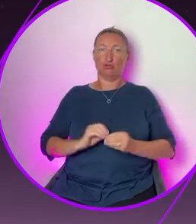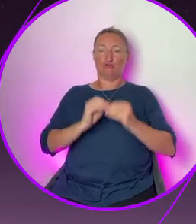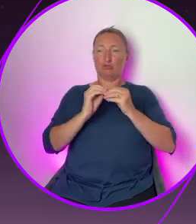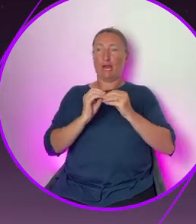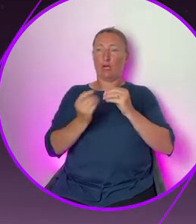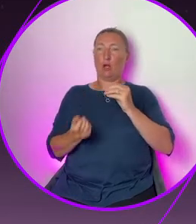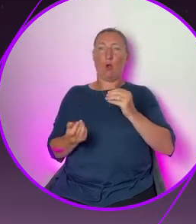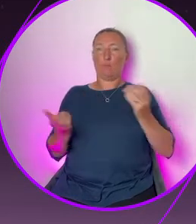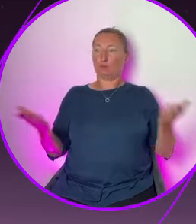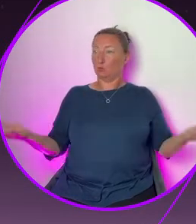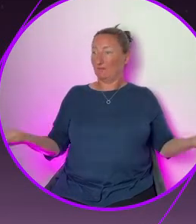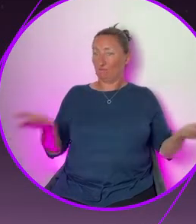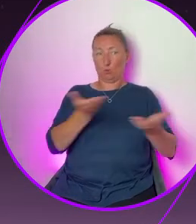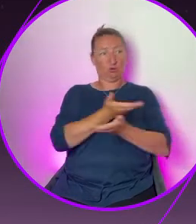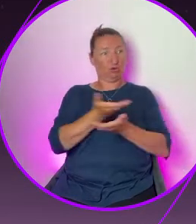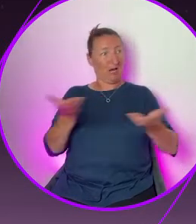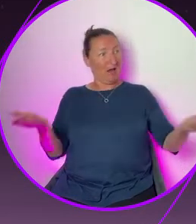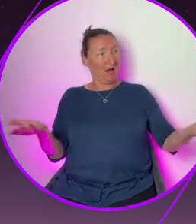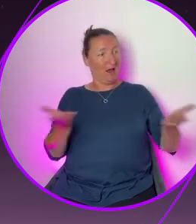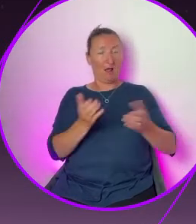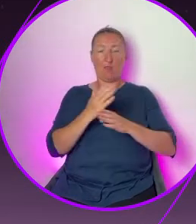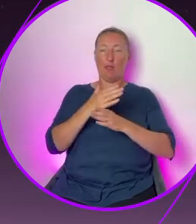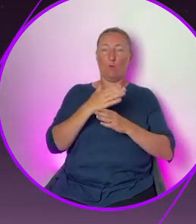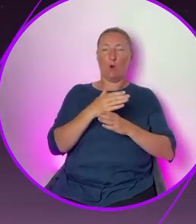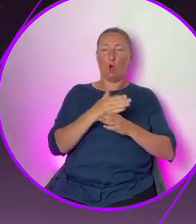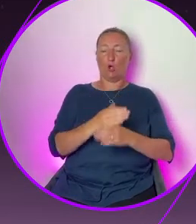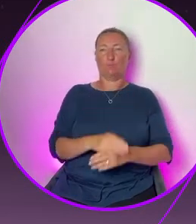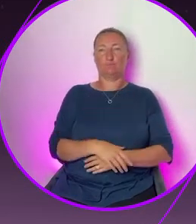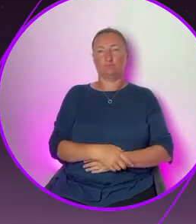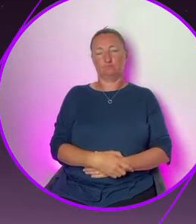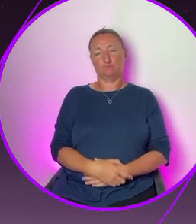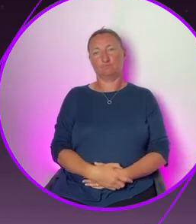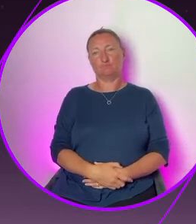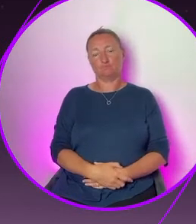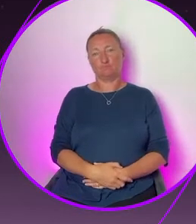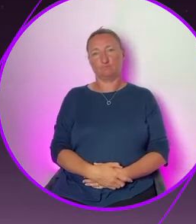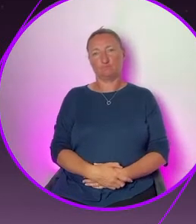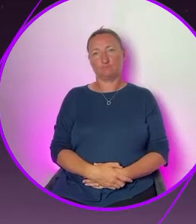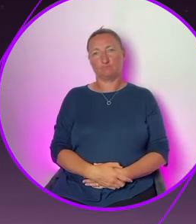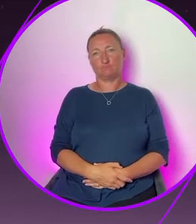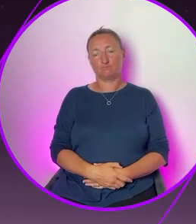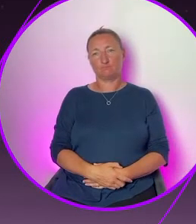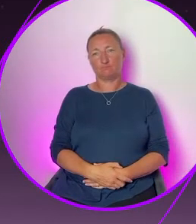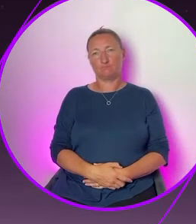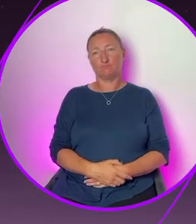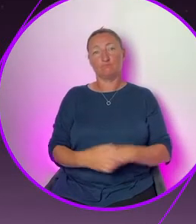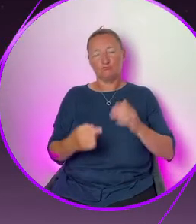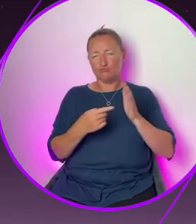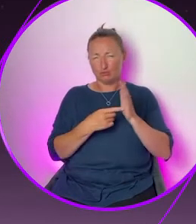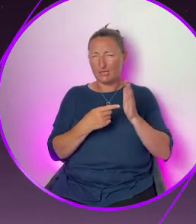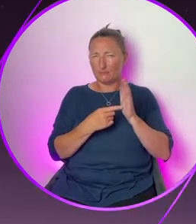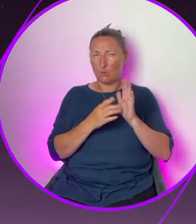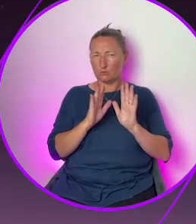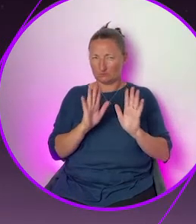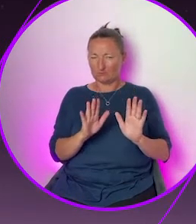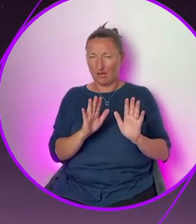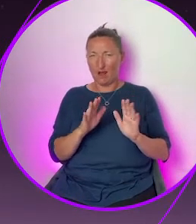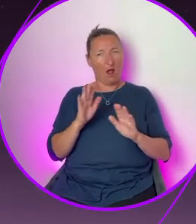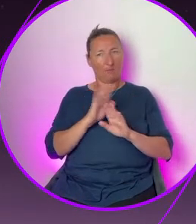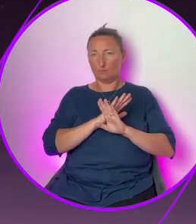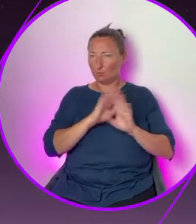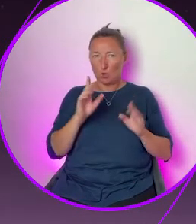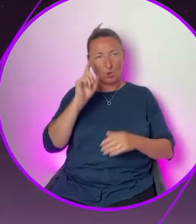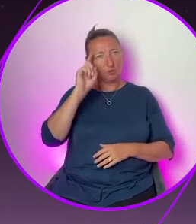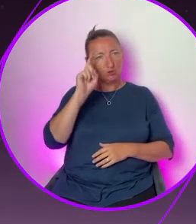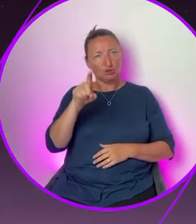to share that work directly. So I think it's important to point out that we're not